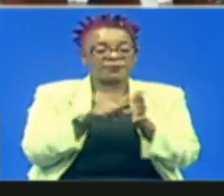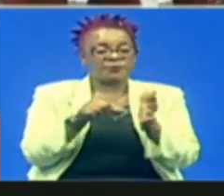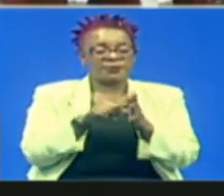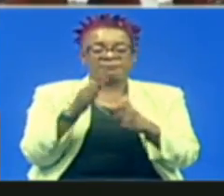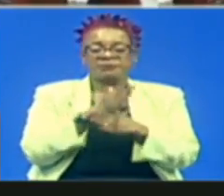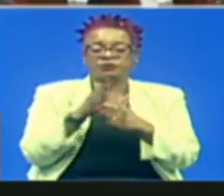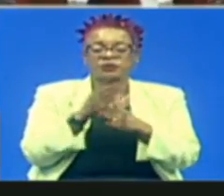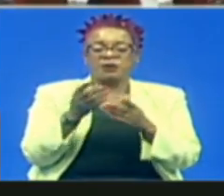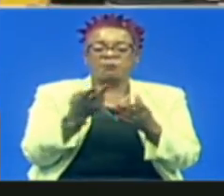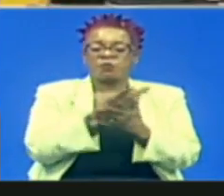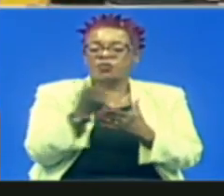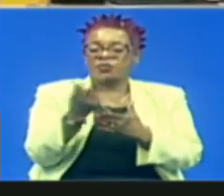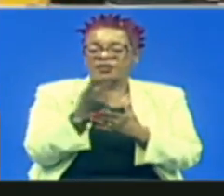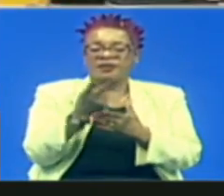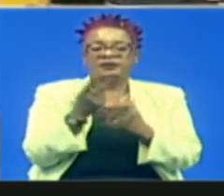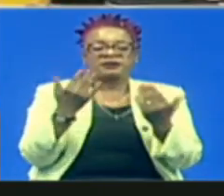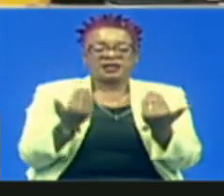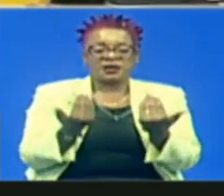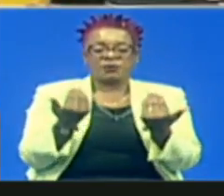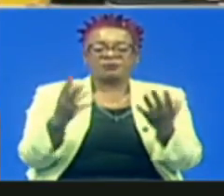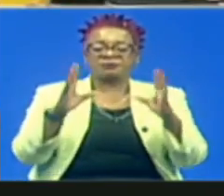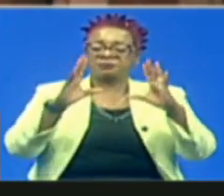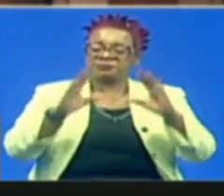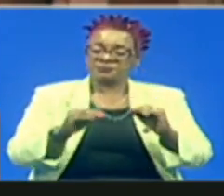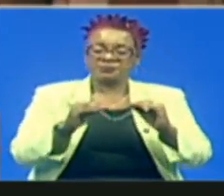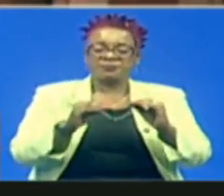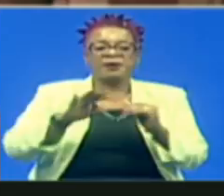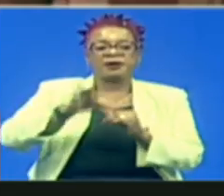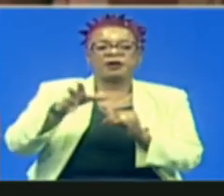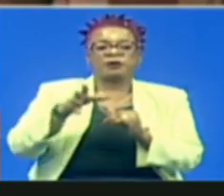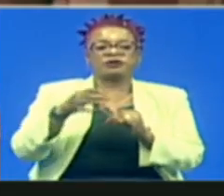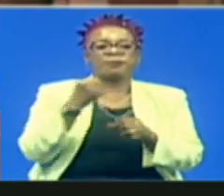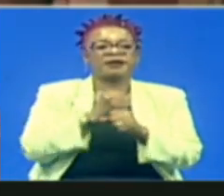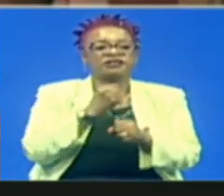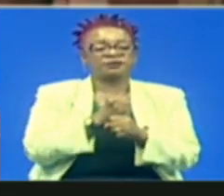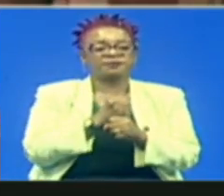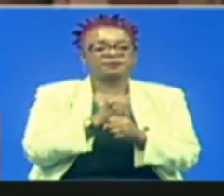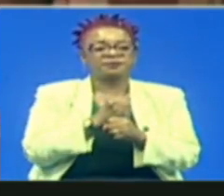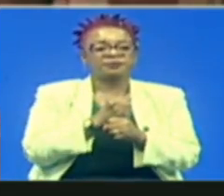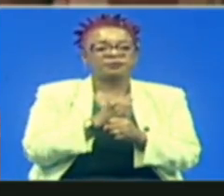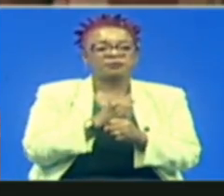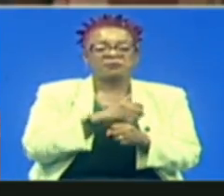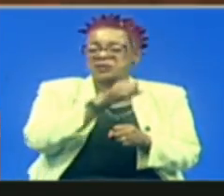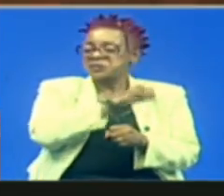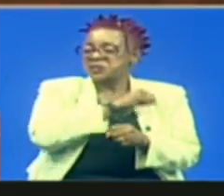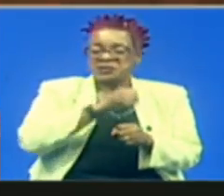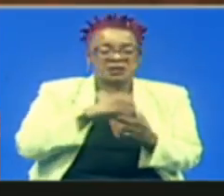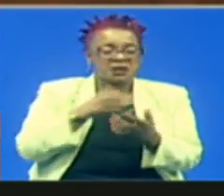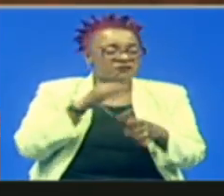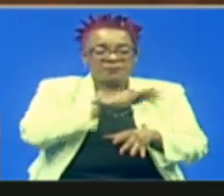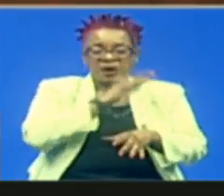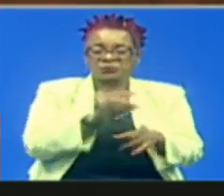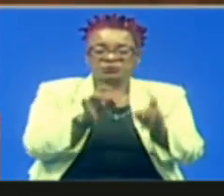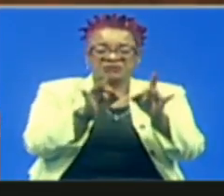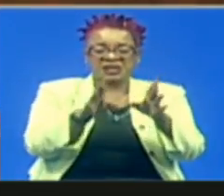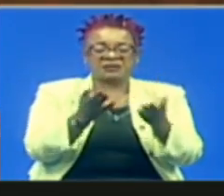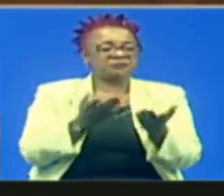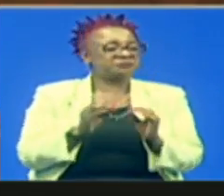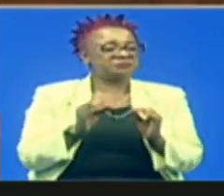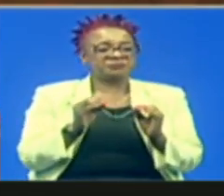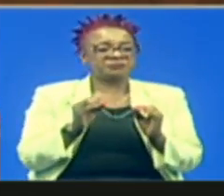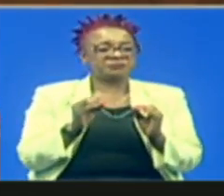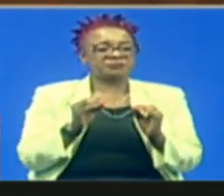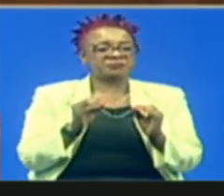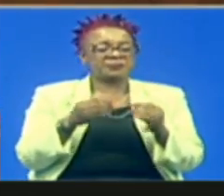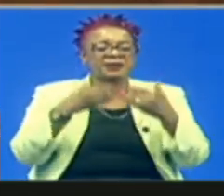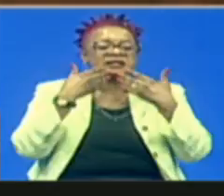parliament now threatens to shut down county operations. The Senate has no powers to remove you from office. Tell these characters that we